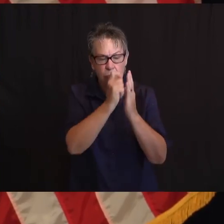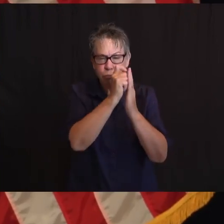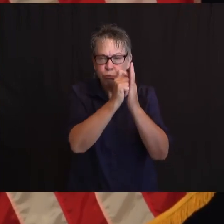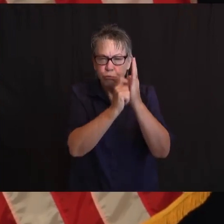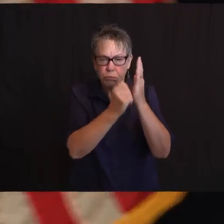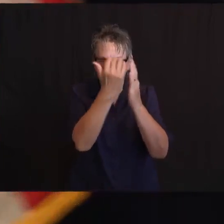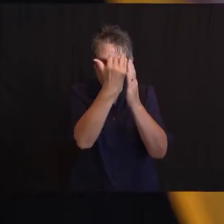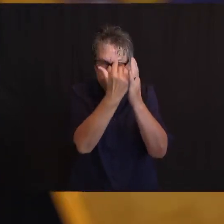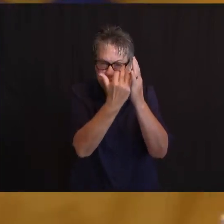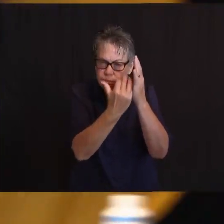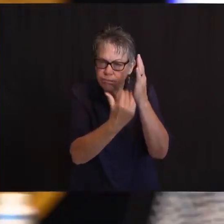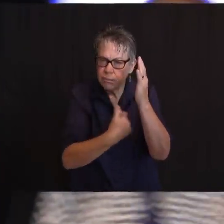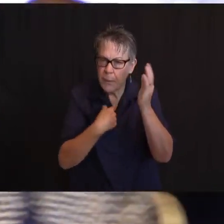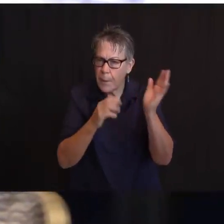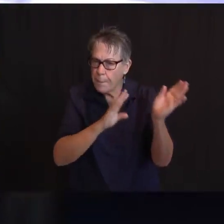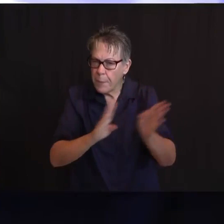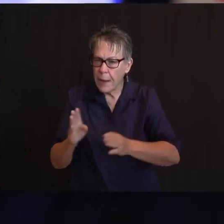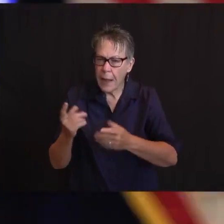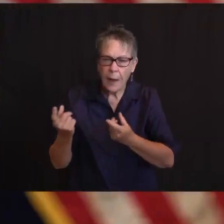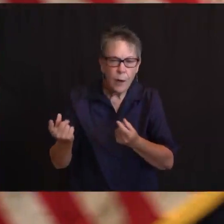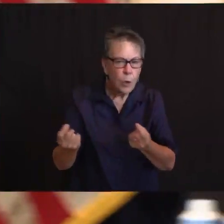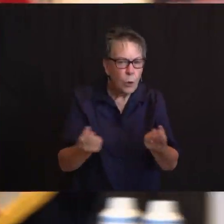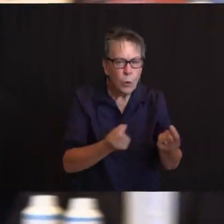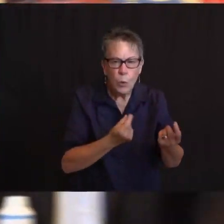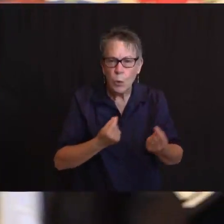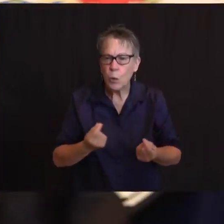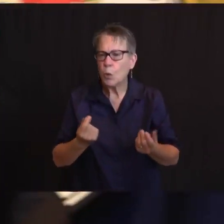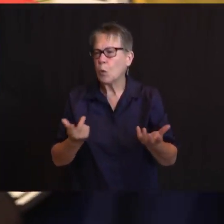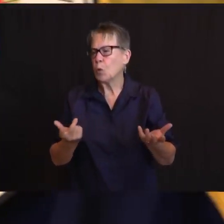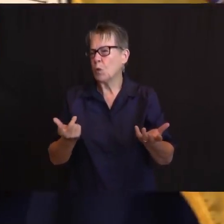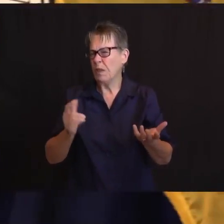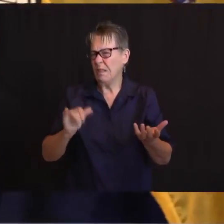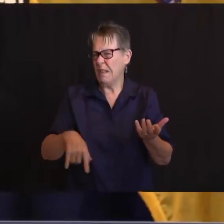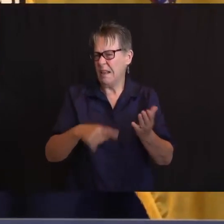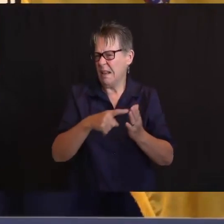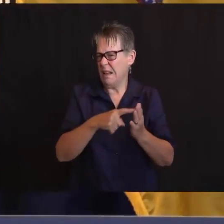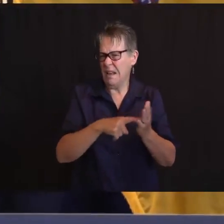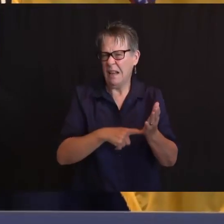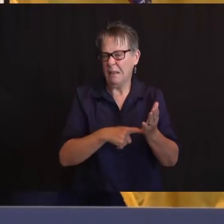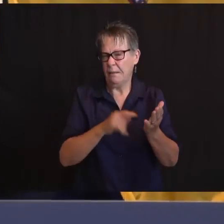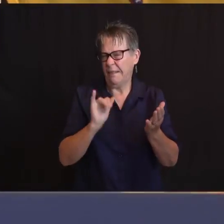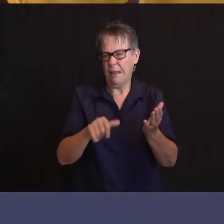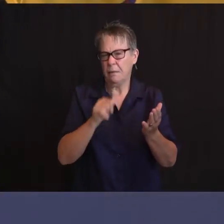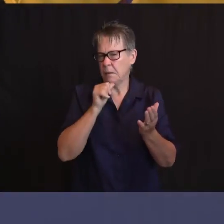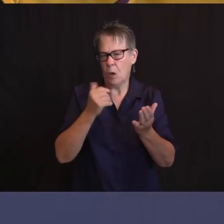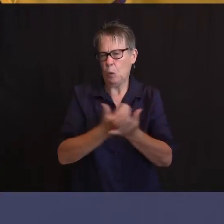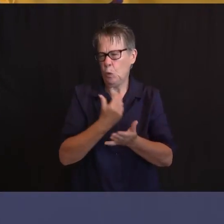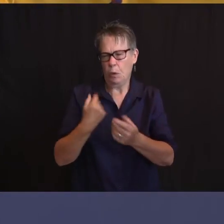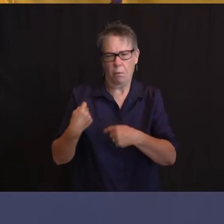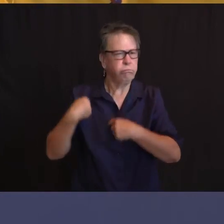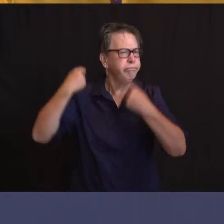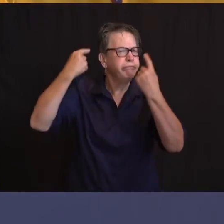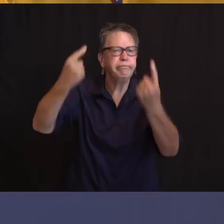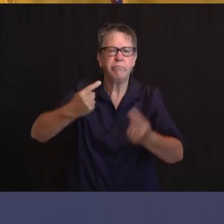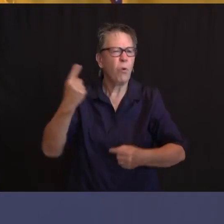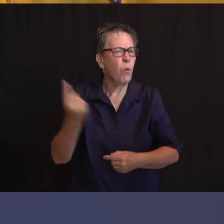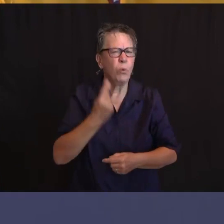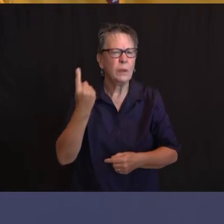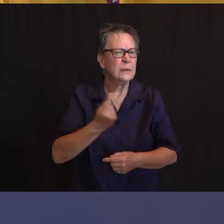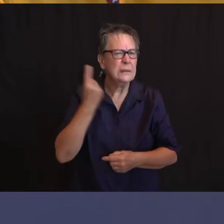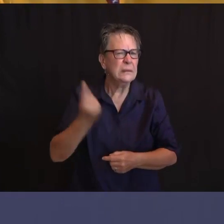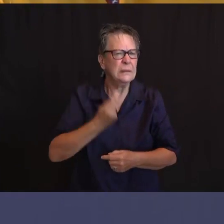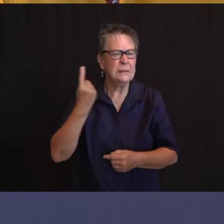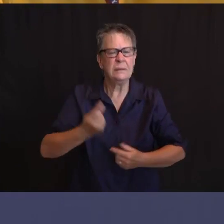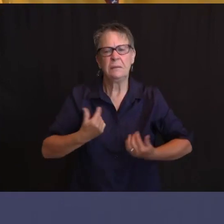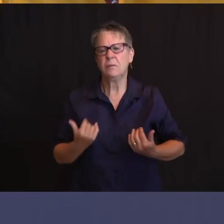how to find that. We got no comment on a particular township's submitted plan. So in your point on Winslow Township, we wish them